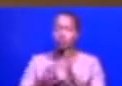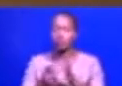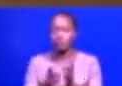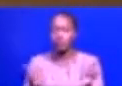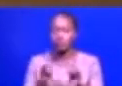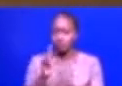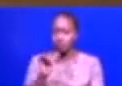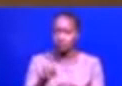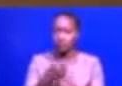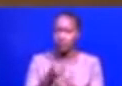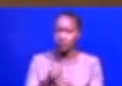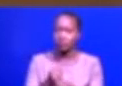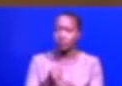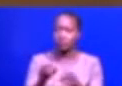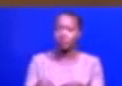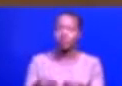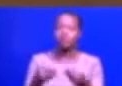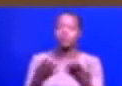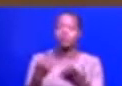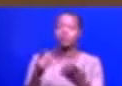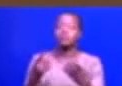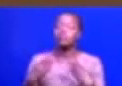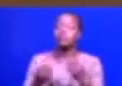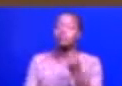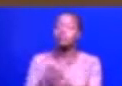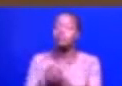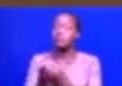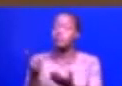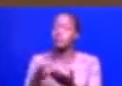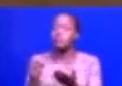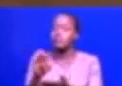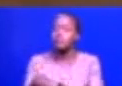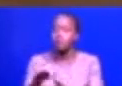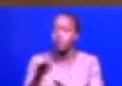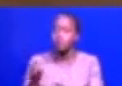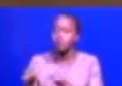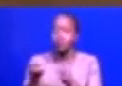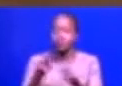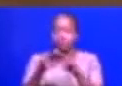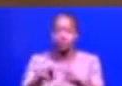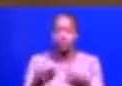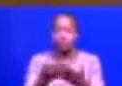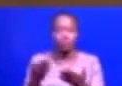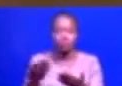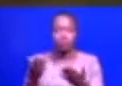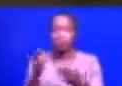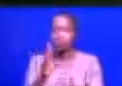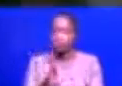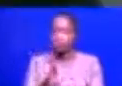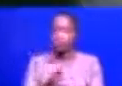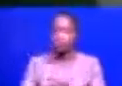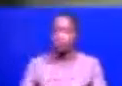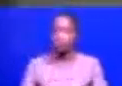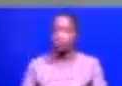we give you the right people to advise you on what surface to put, depending on where you are located.